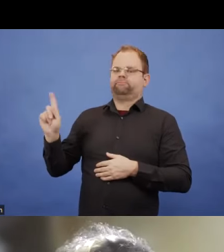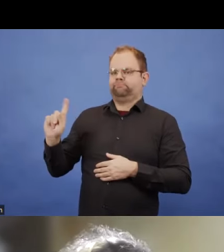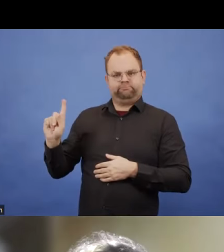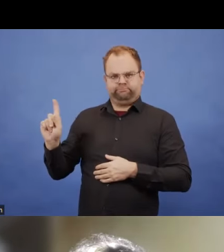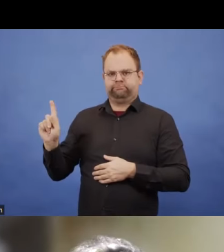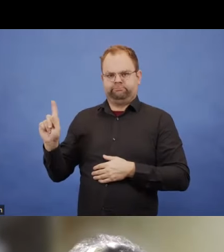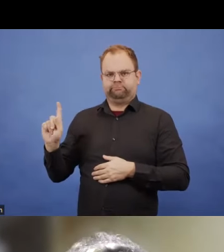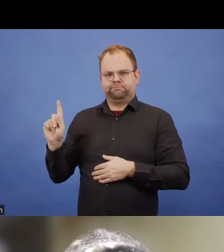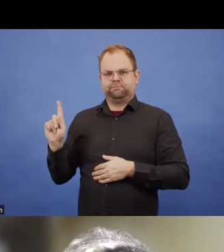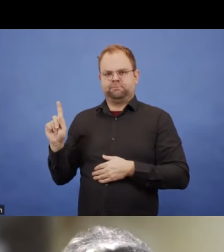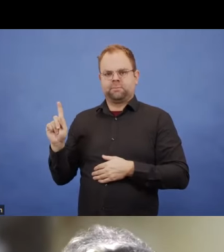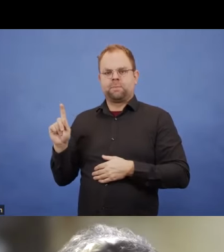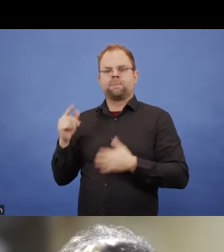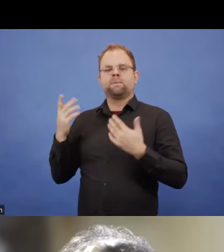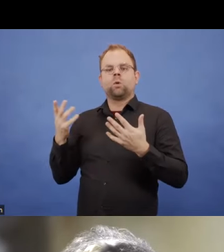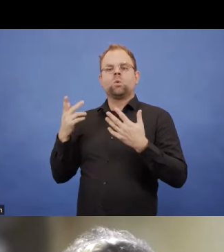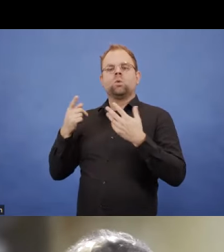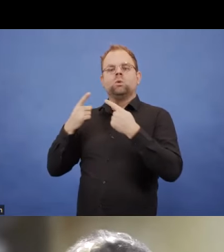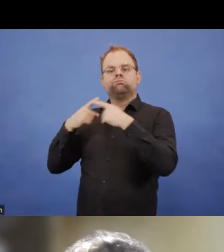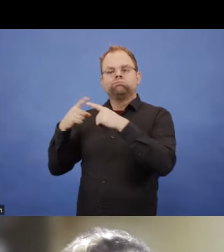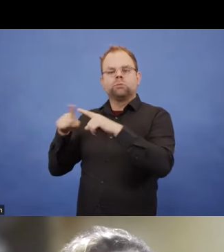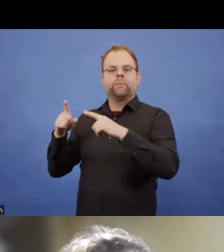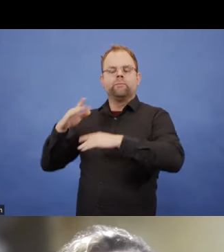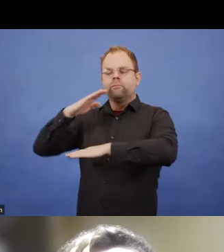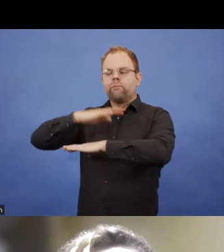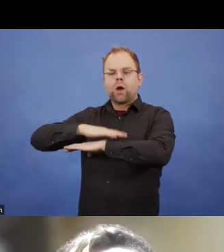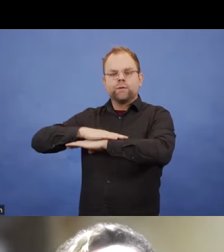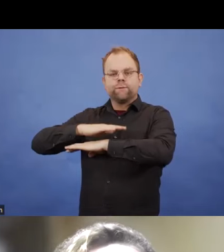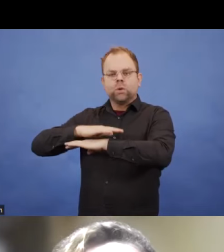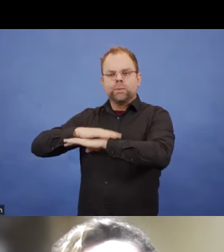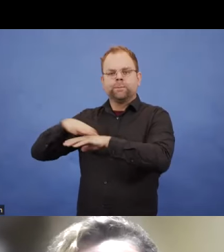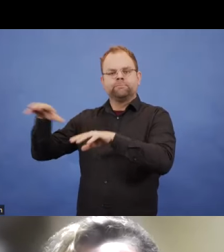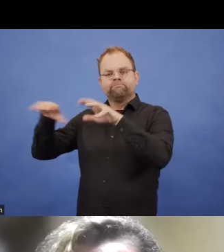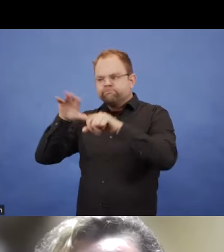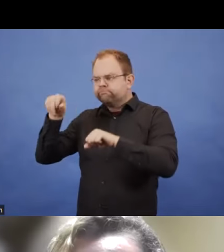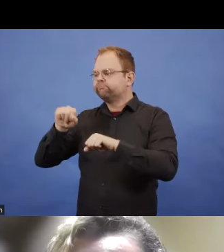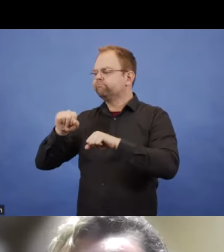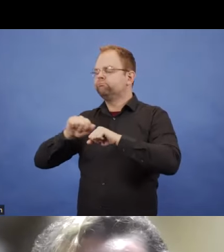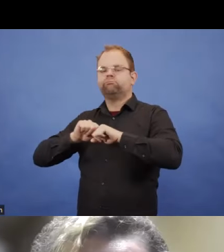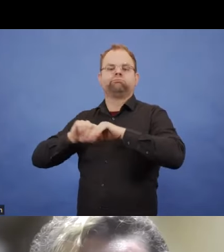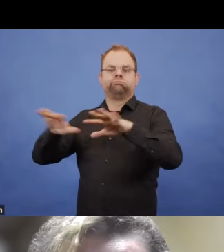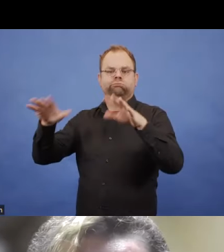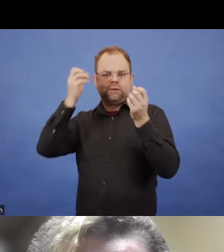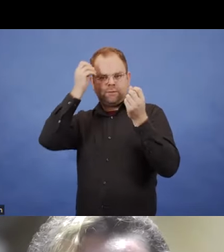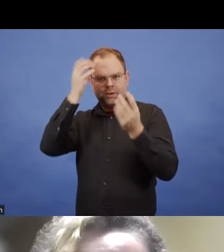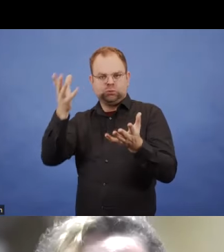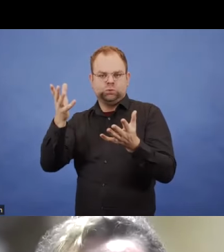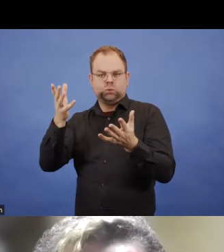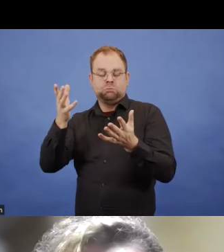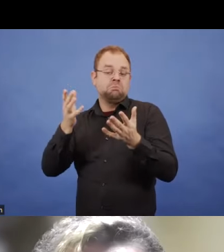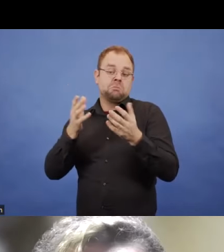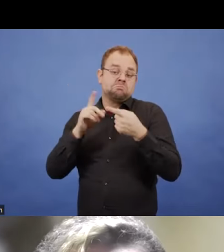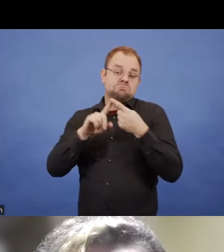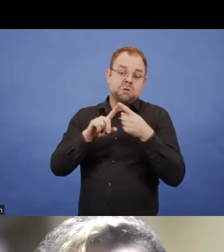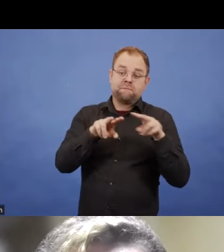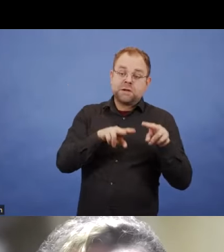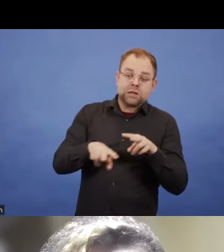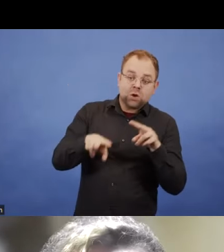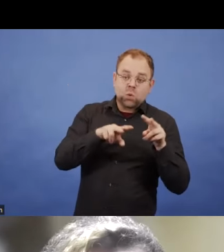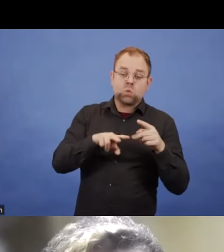that the information is disseminated to the widest audience possible, including persons